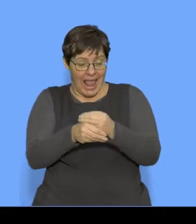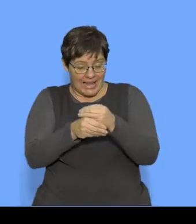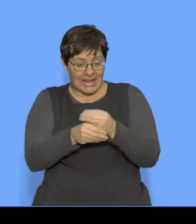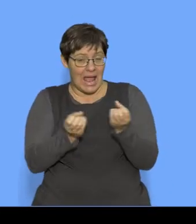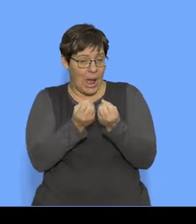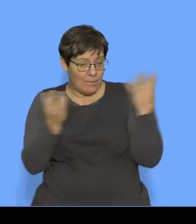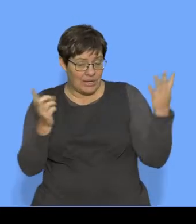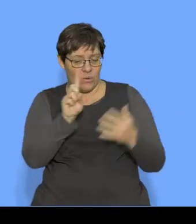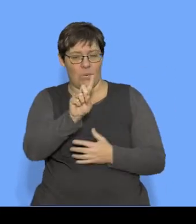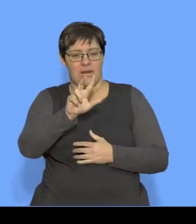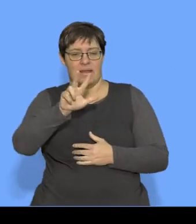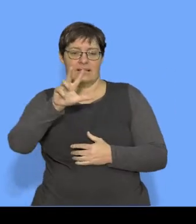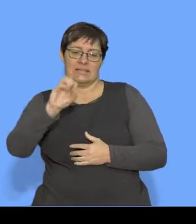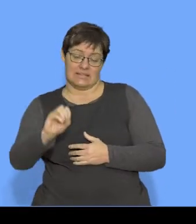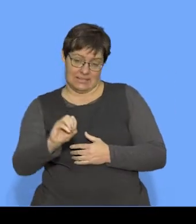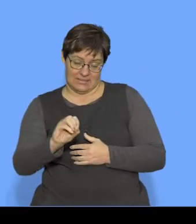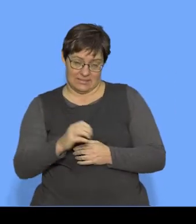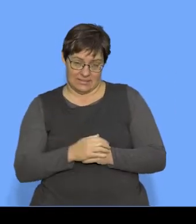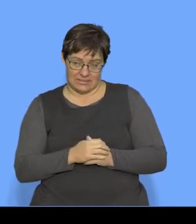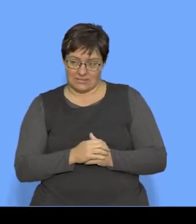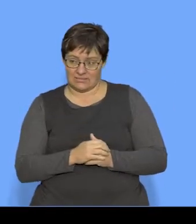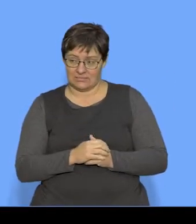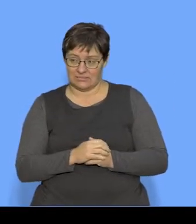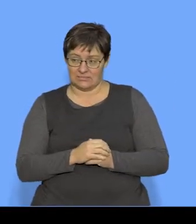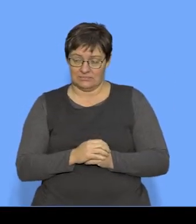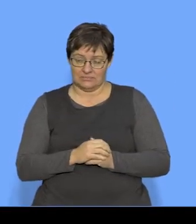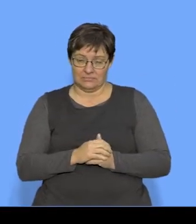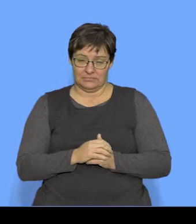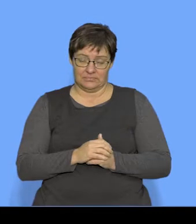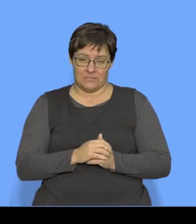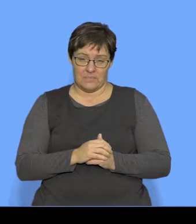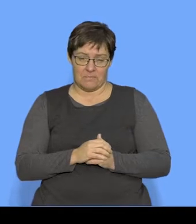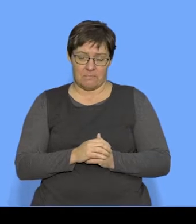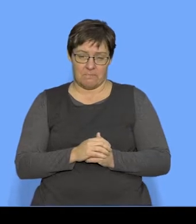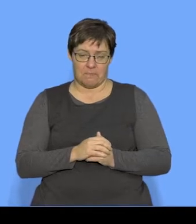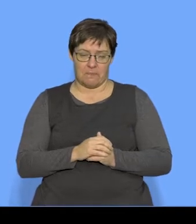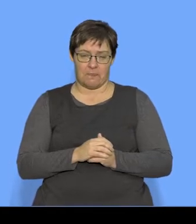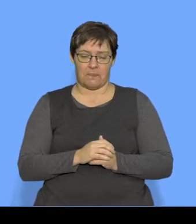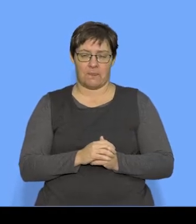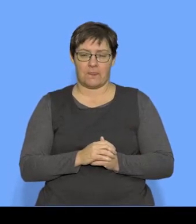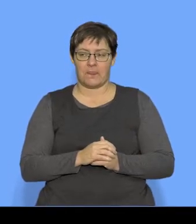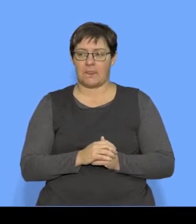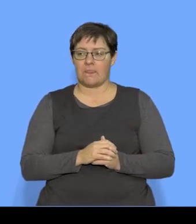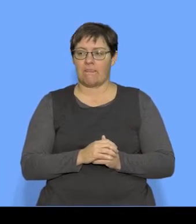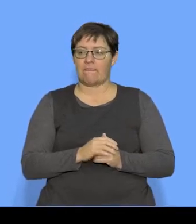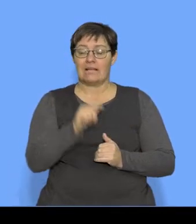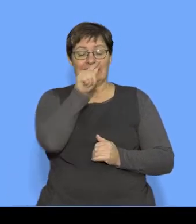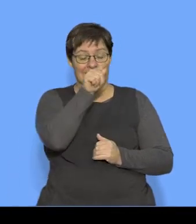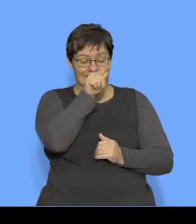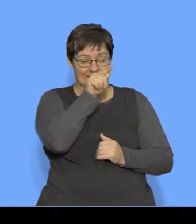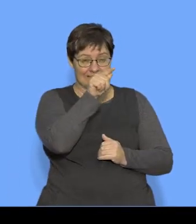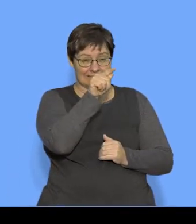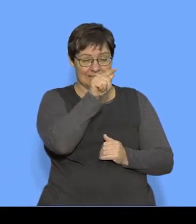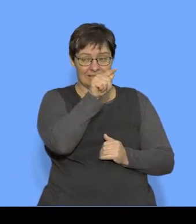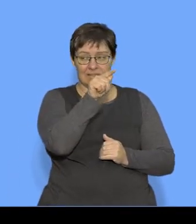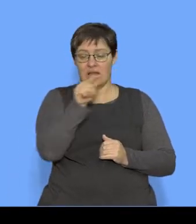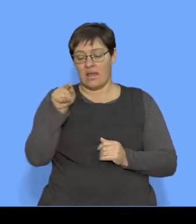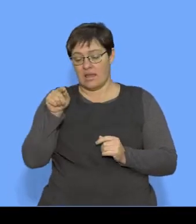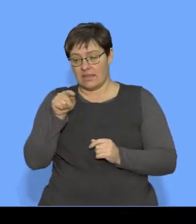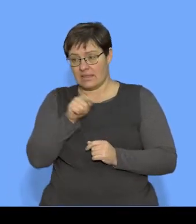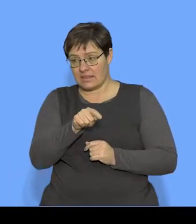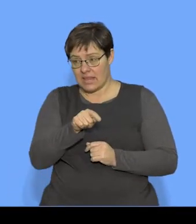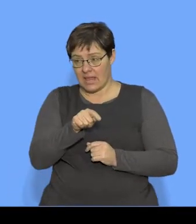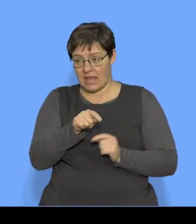to 180 degrees. Add up to 180 degrees, right? So if this angle